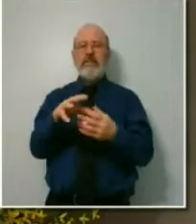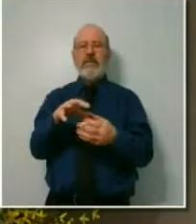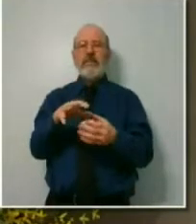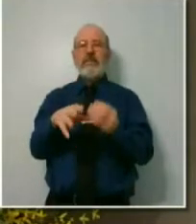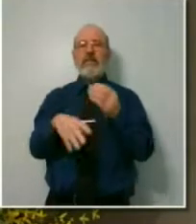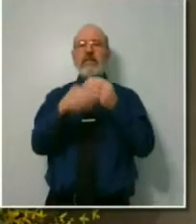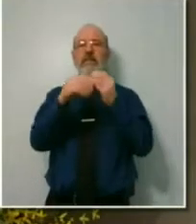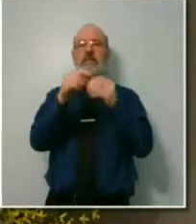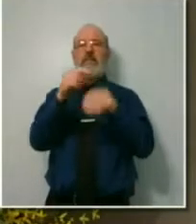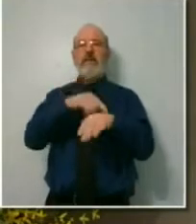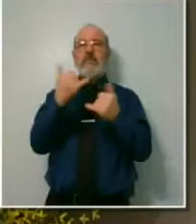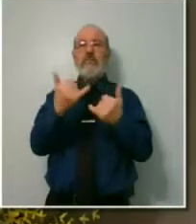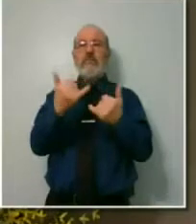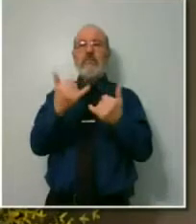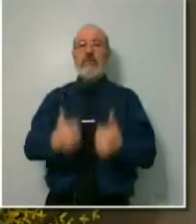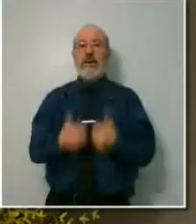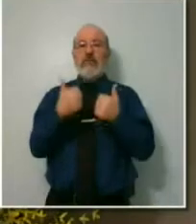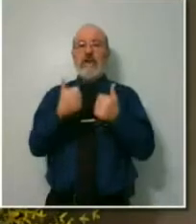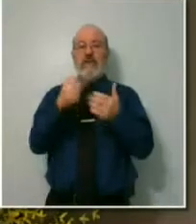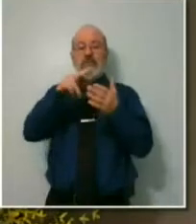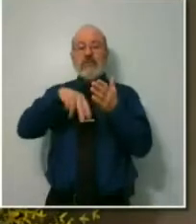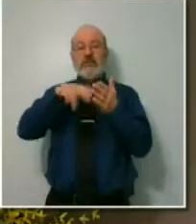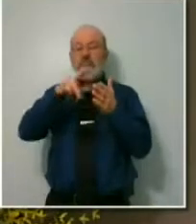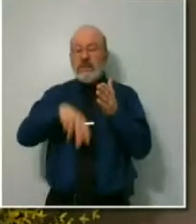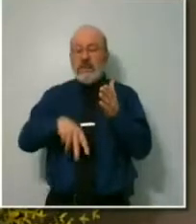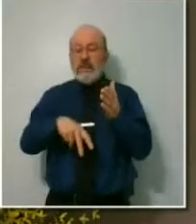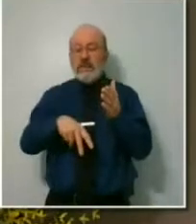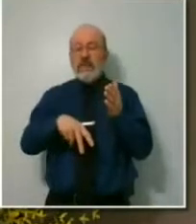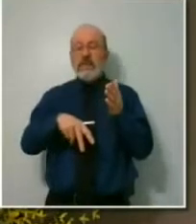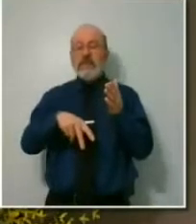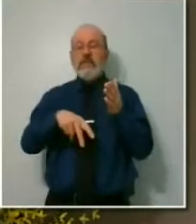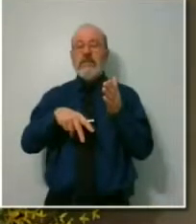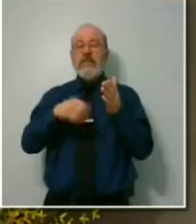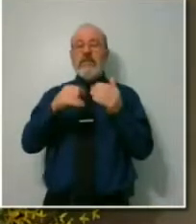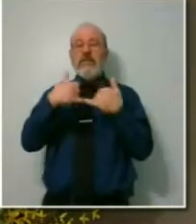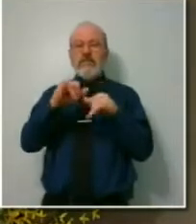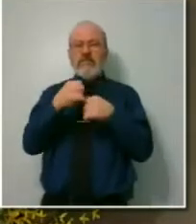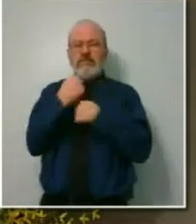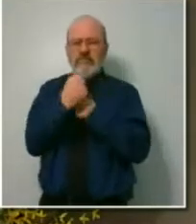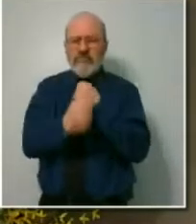now, and read. If you are still struggling with how to